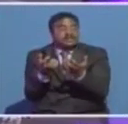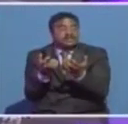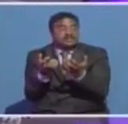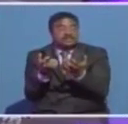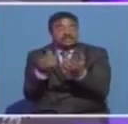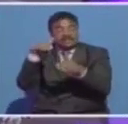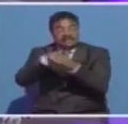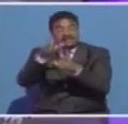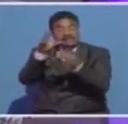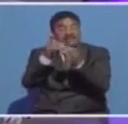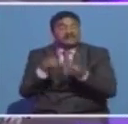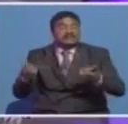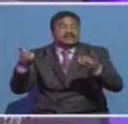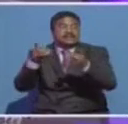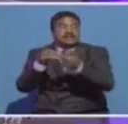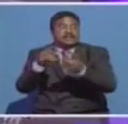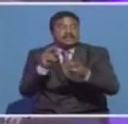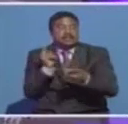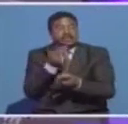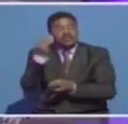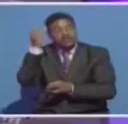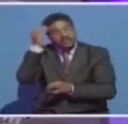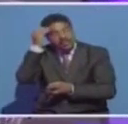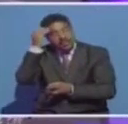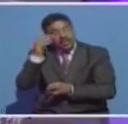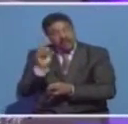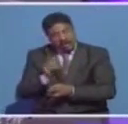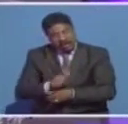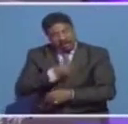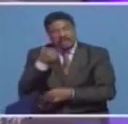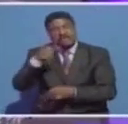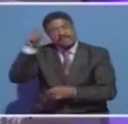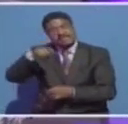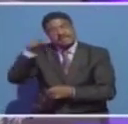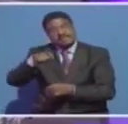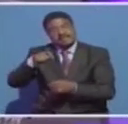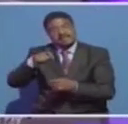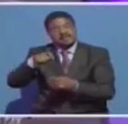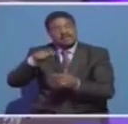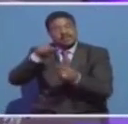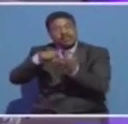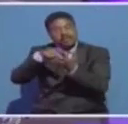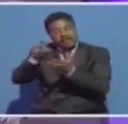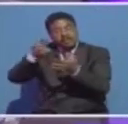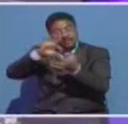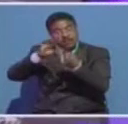the districts. But we have realized that we need our own to play the coordinating role, which is similar to what's happening